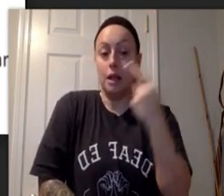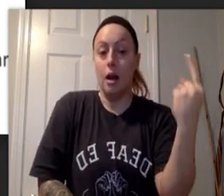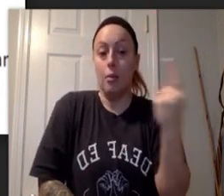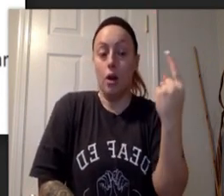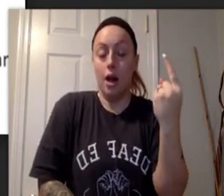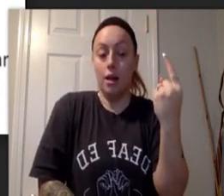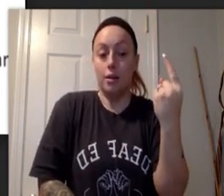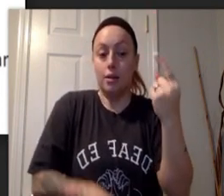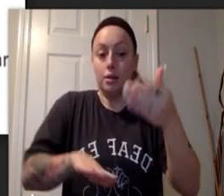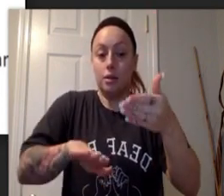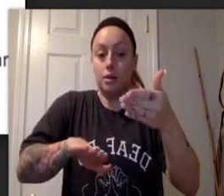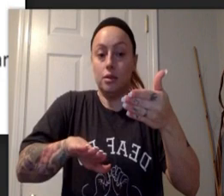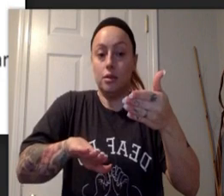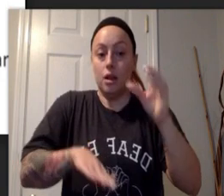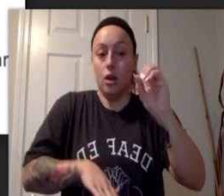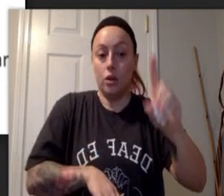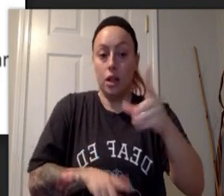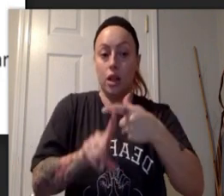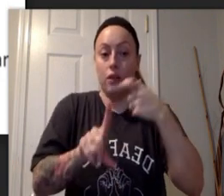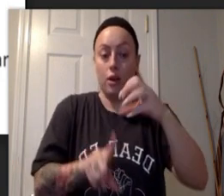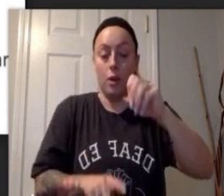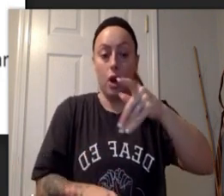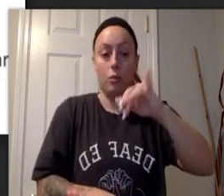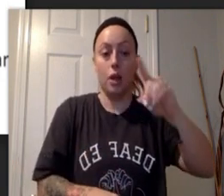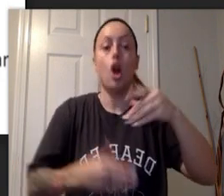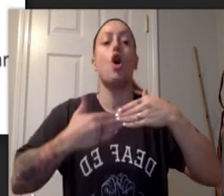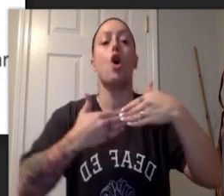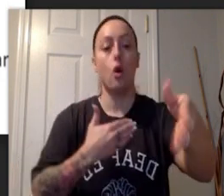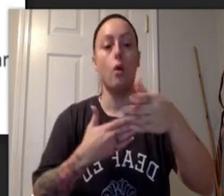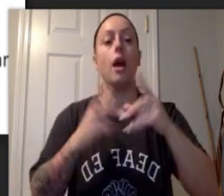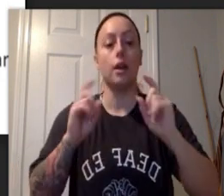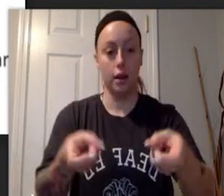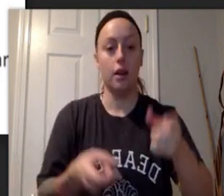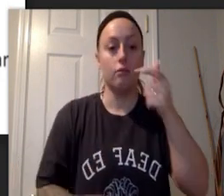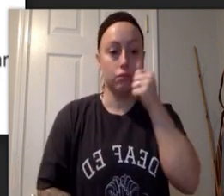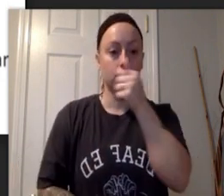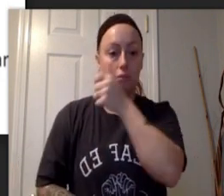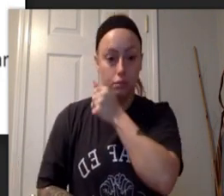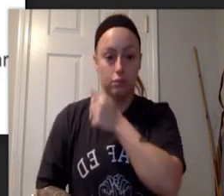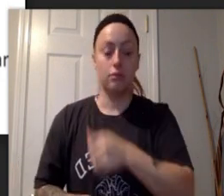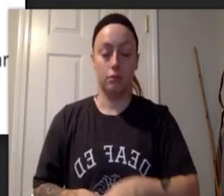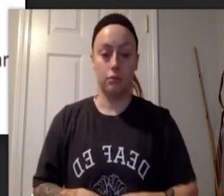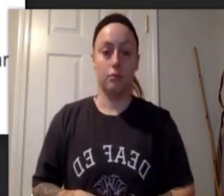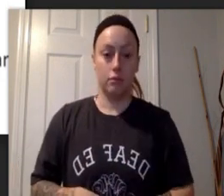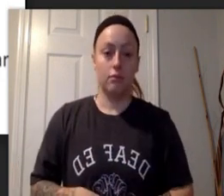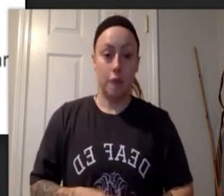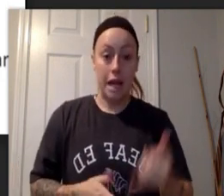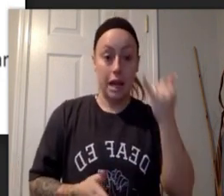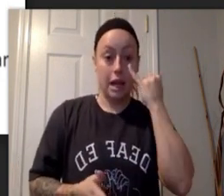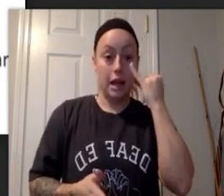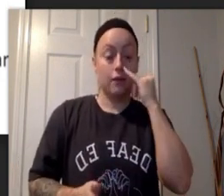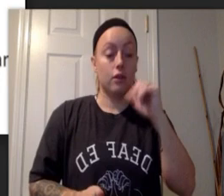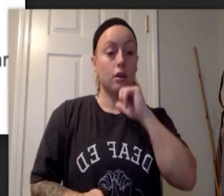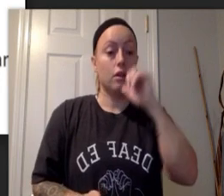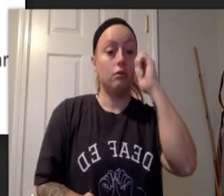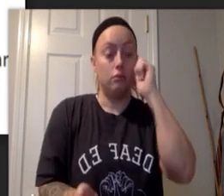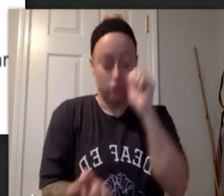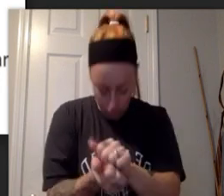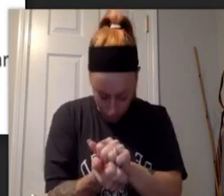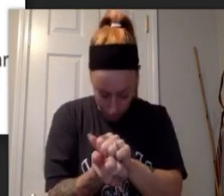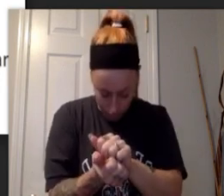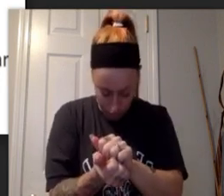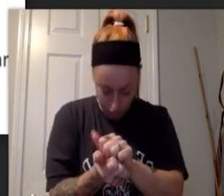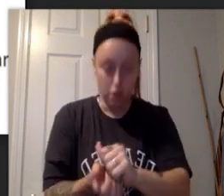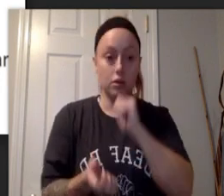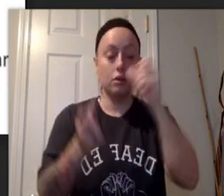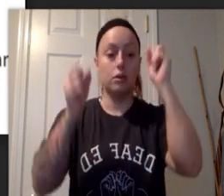opioid contamination in all drugs is a big problem right now. If someone is non-responsive, it is safe to give them naloxone. The